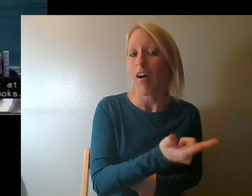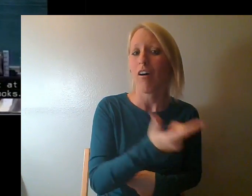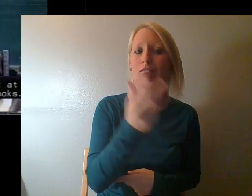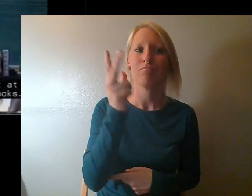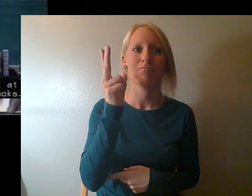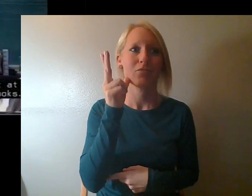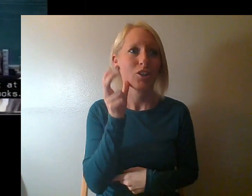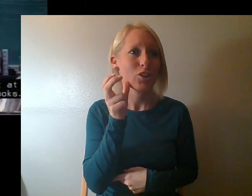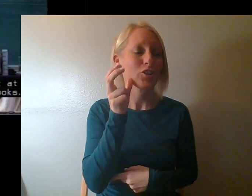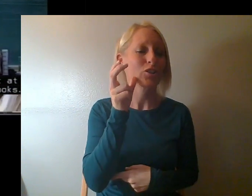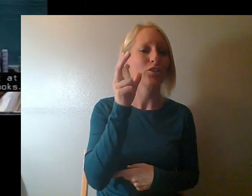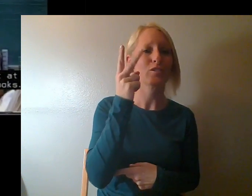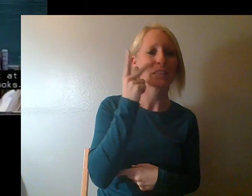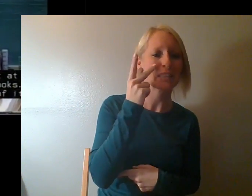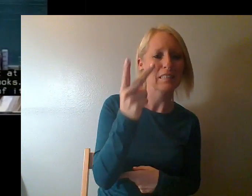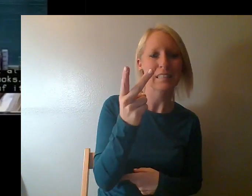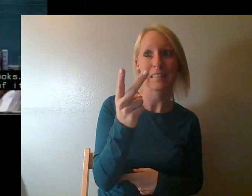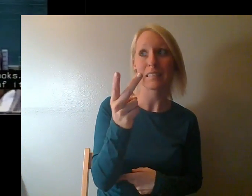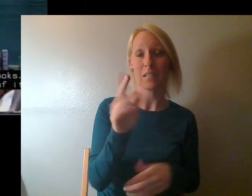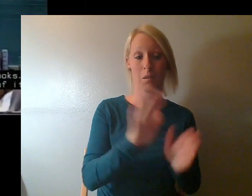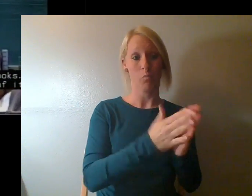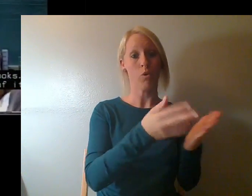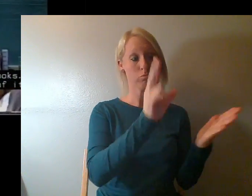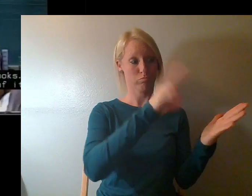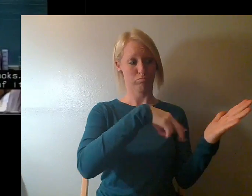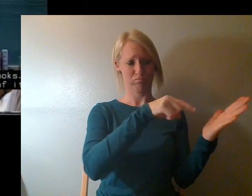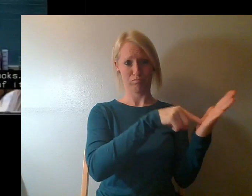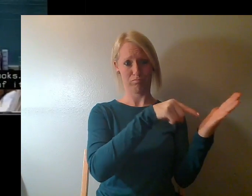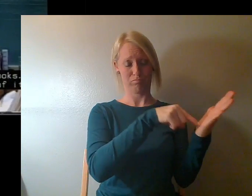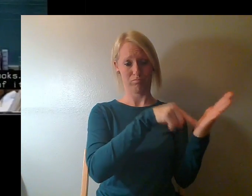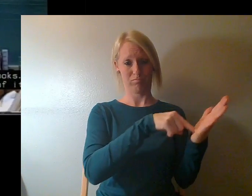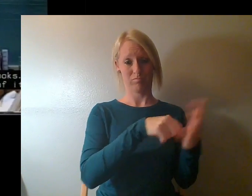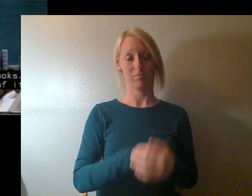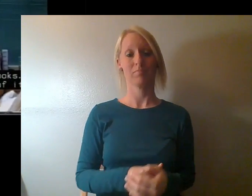books, but you've probably heard of it before too.